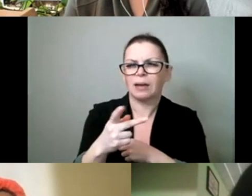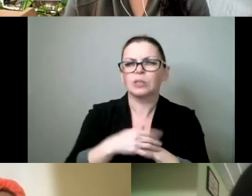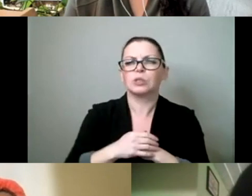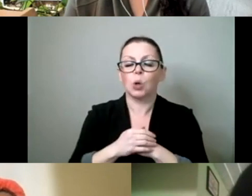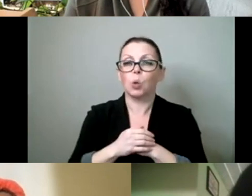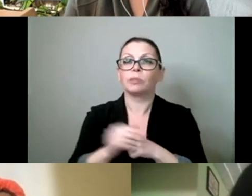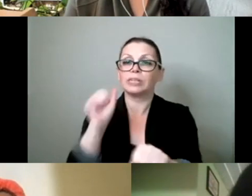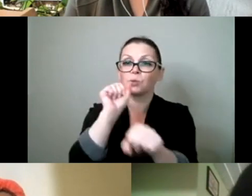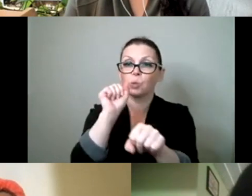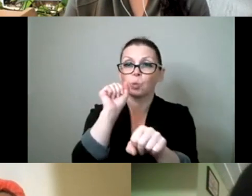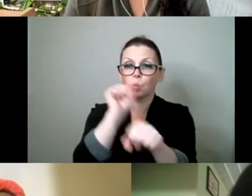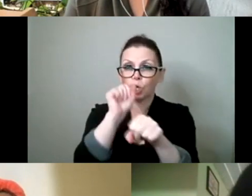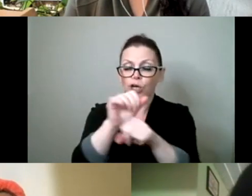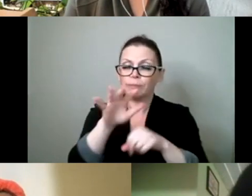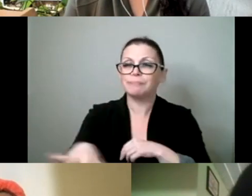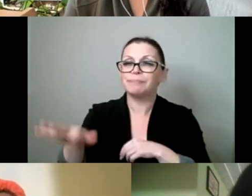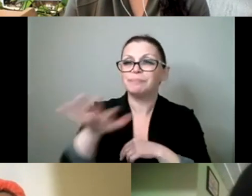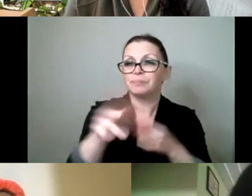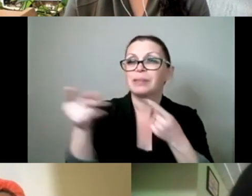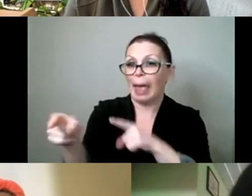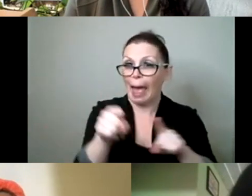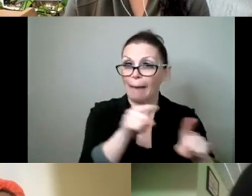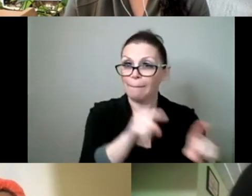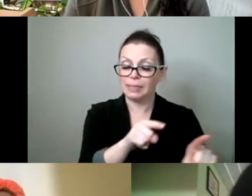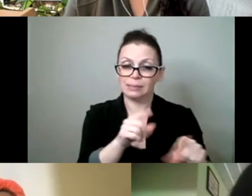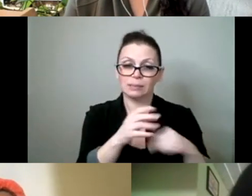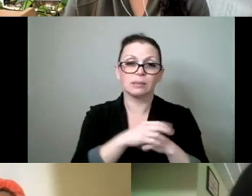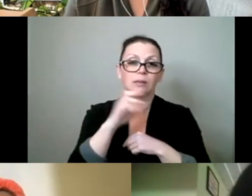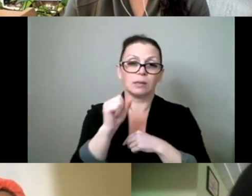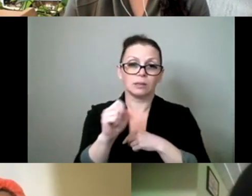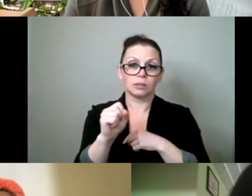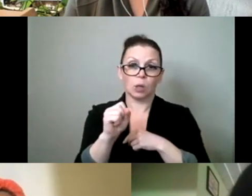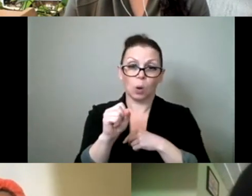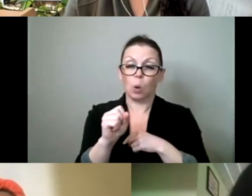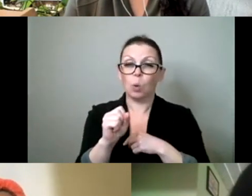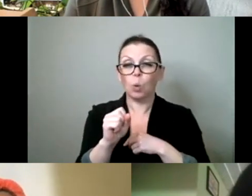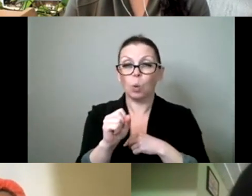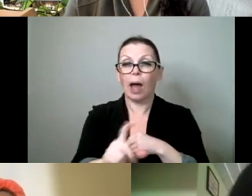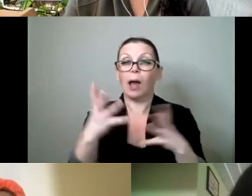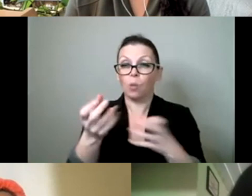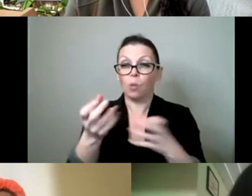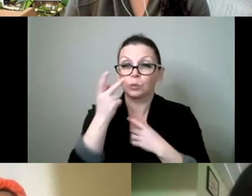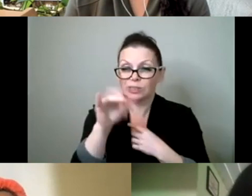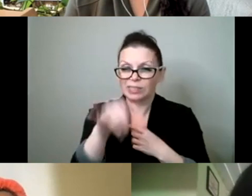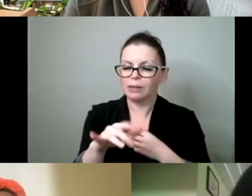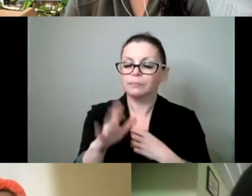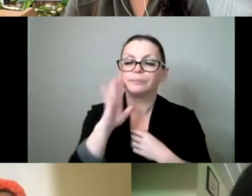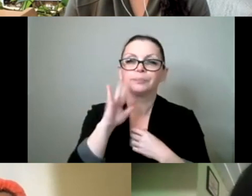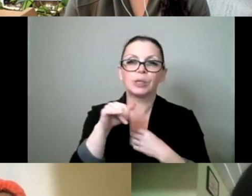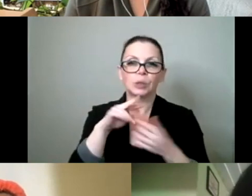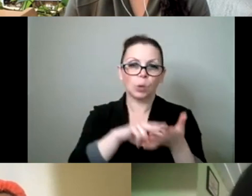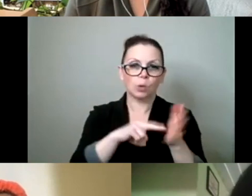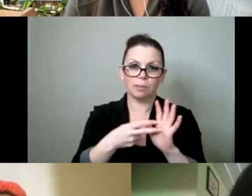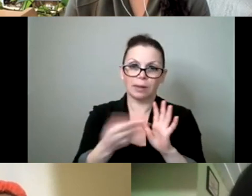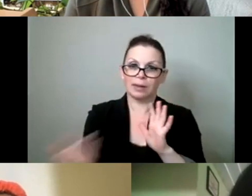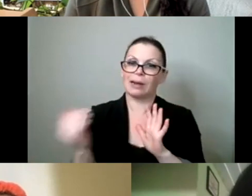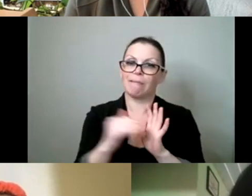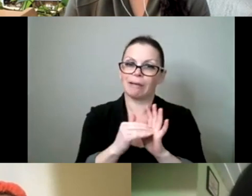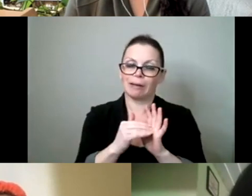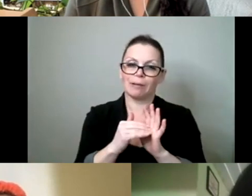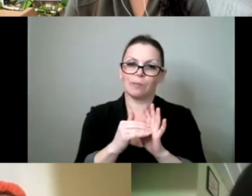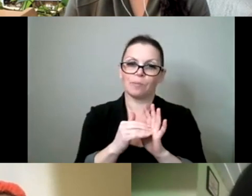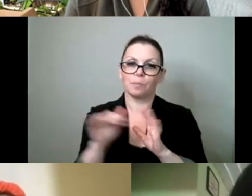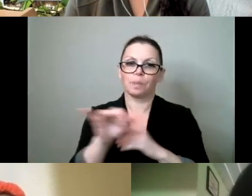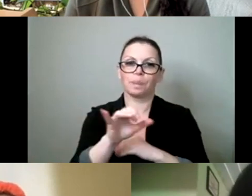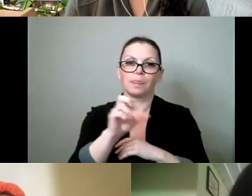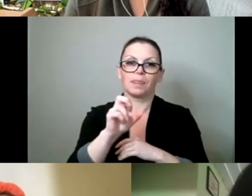these other places that where they could live, because I want to see them, you know what I mean? And then once again, yeah. I have, like, Erika,